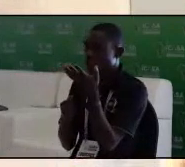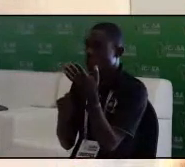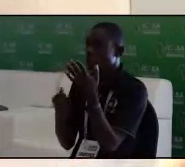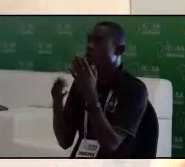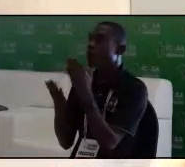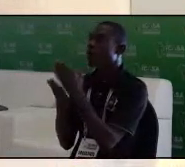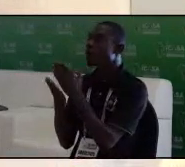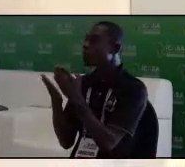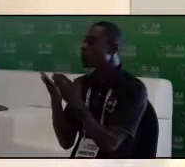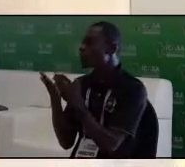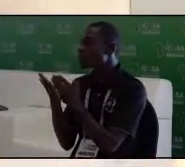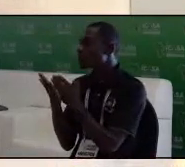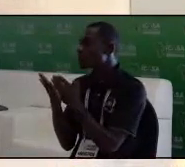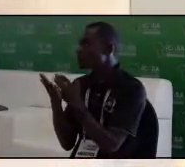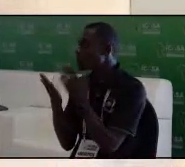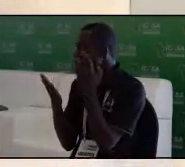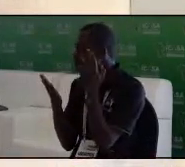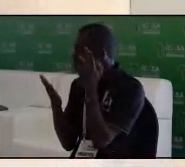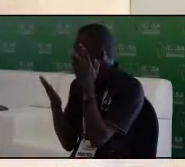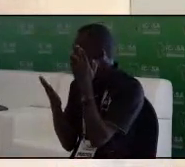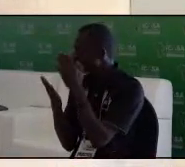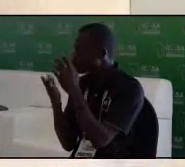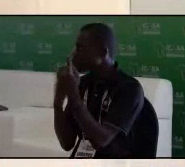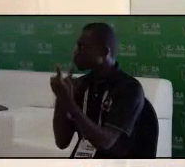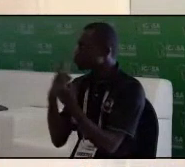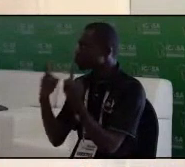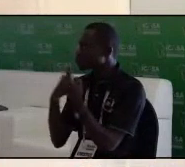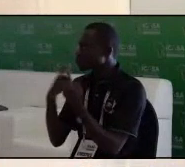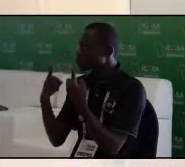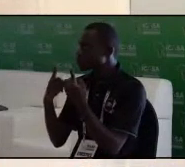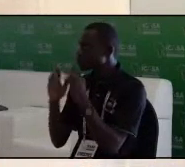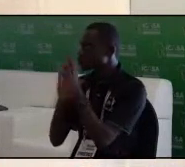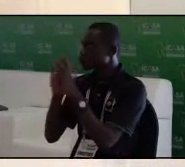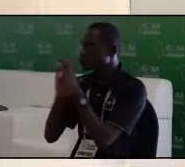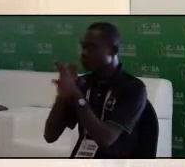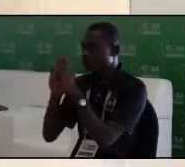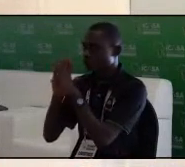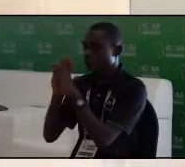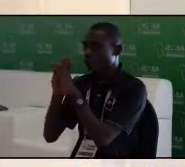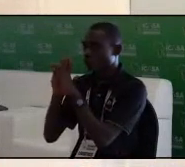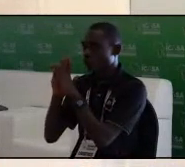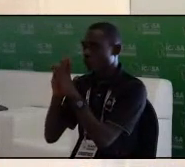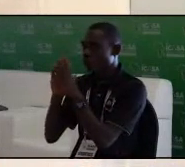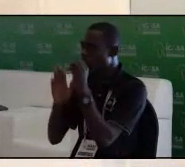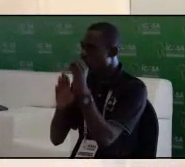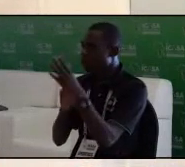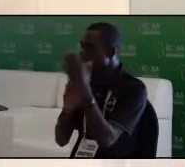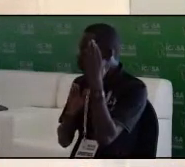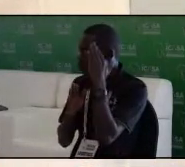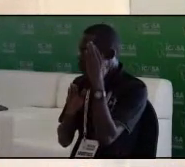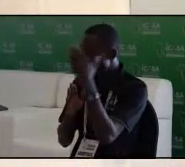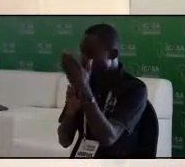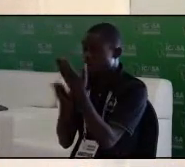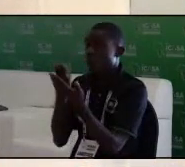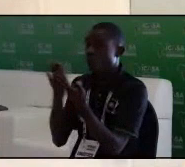this session, I think we're looking forward to this discussion and hearing from the countries. As you've heard in